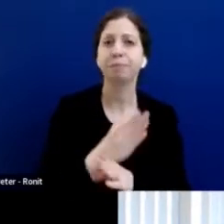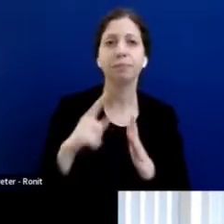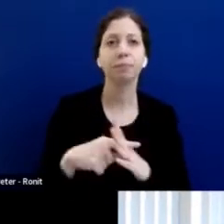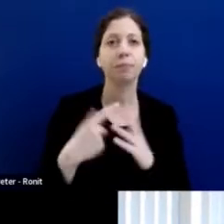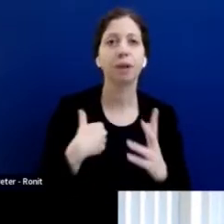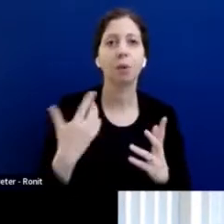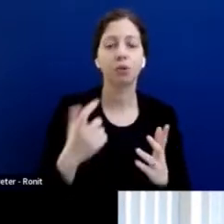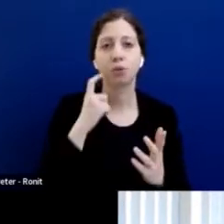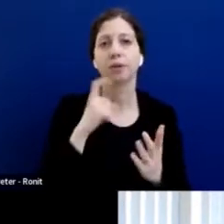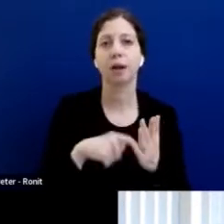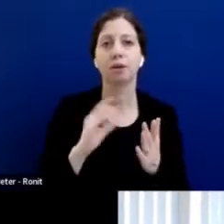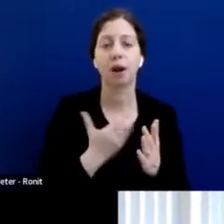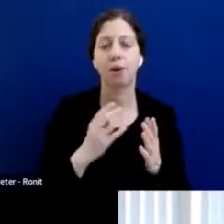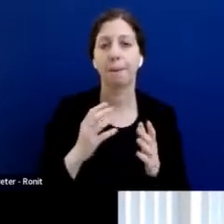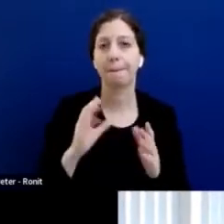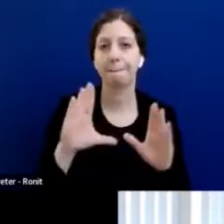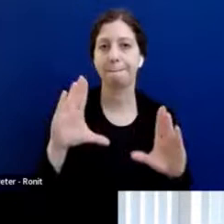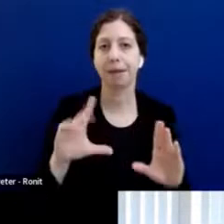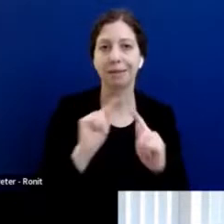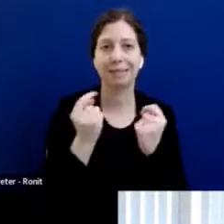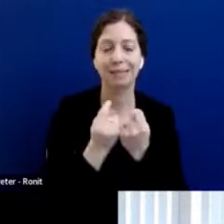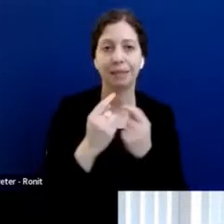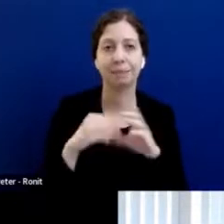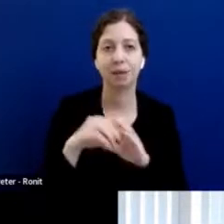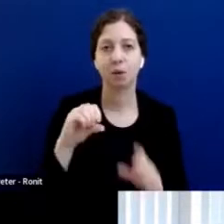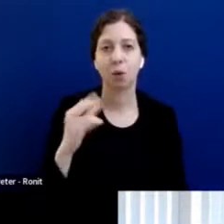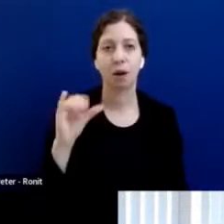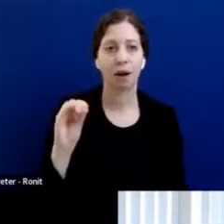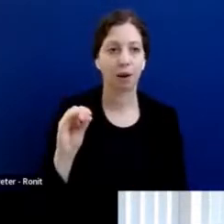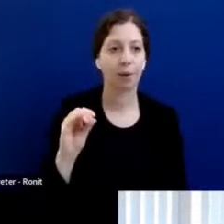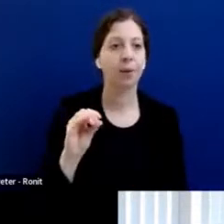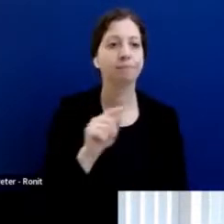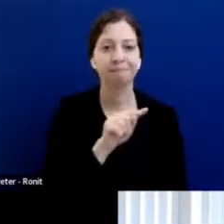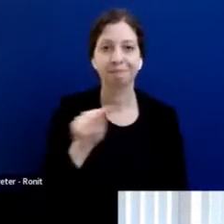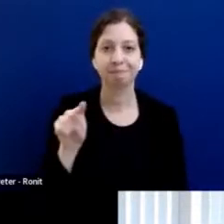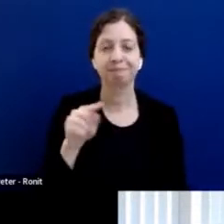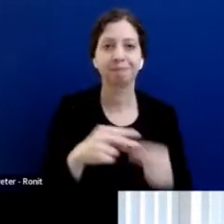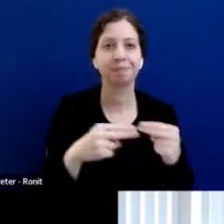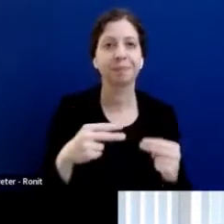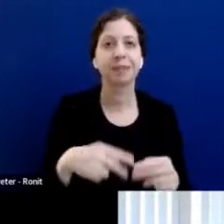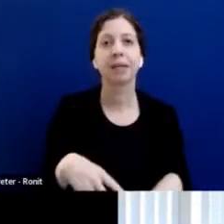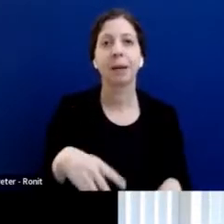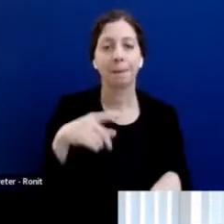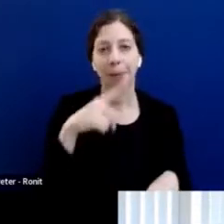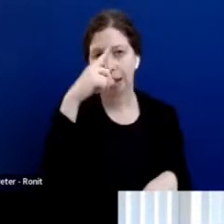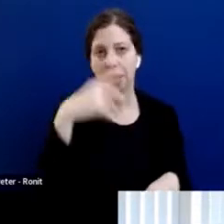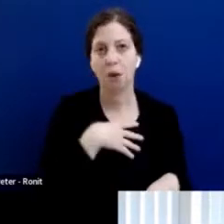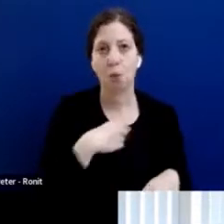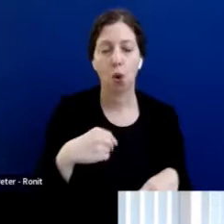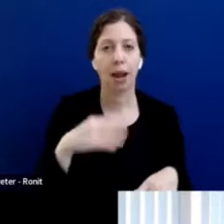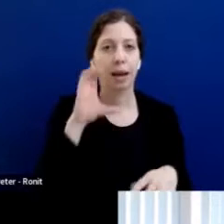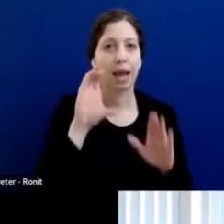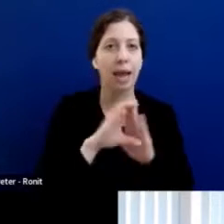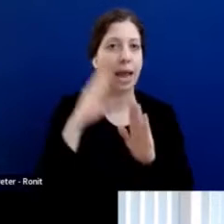to acknowledge our amazing team in Ohio. On this slide is a series of black and white headshots of the fabulous